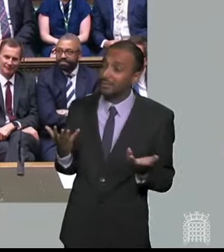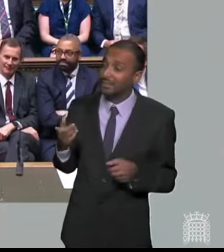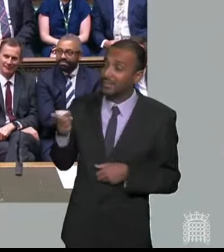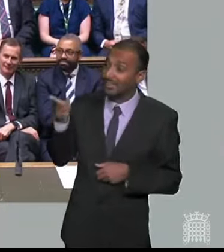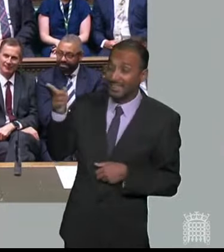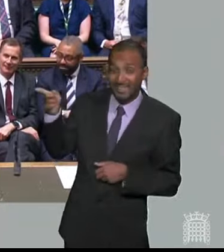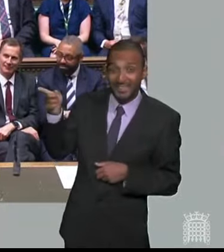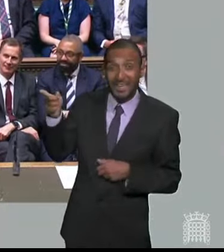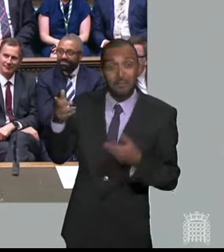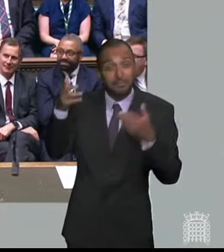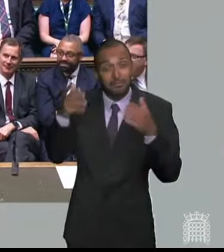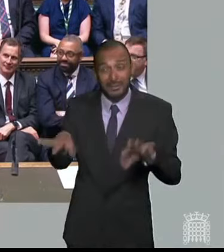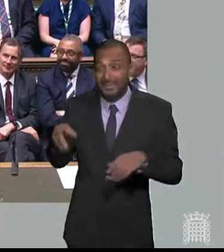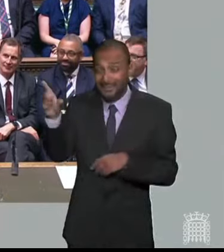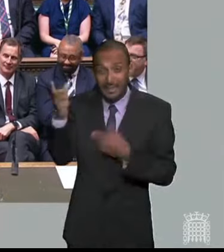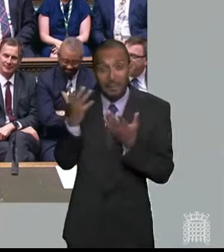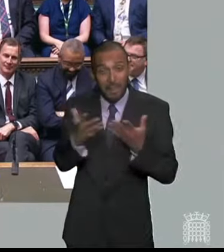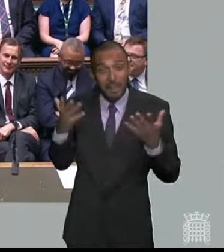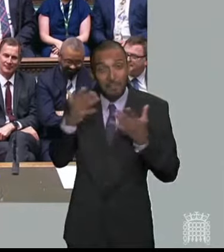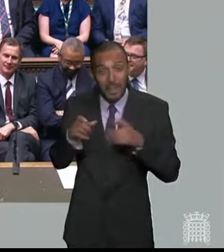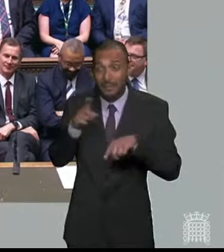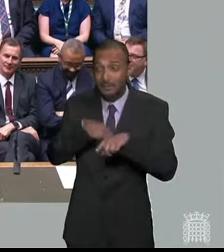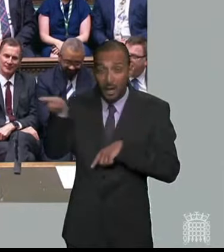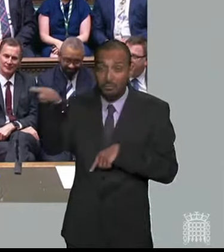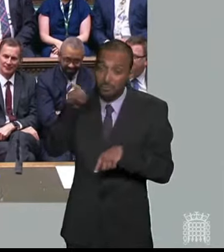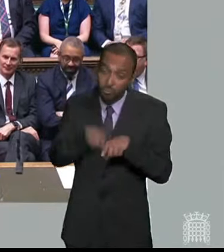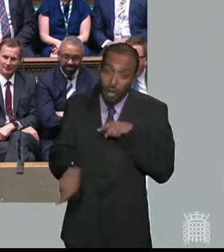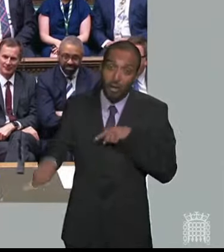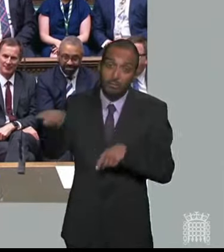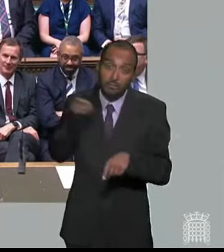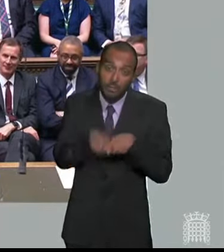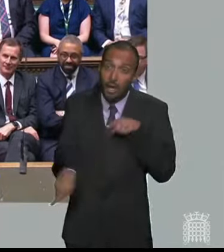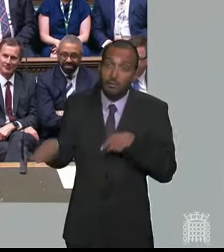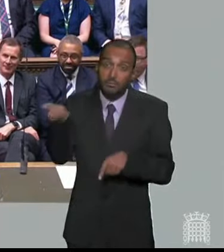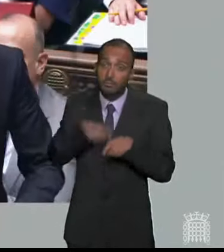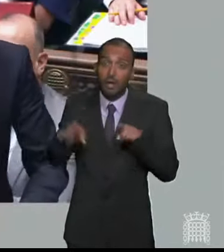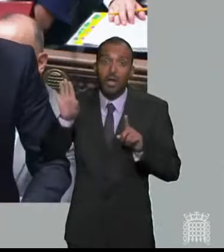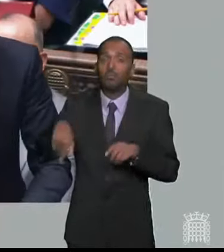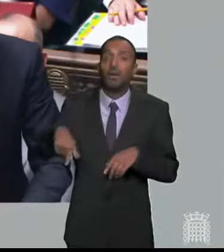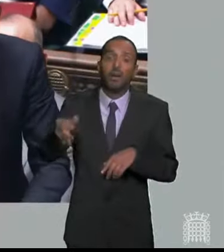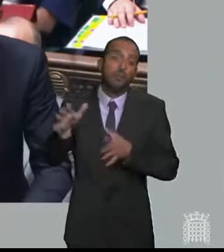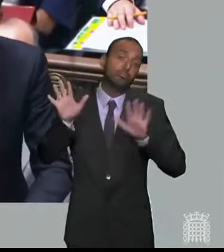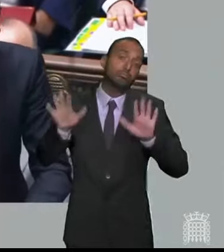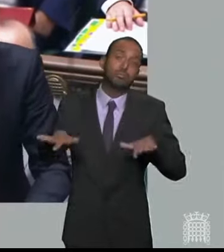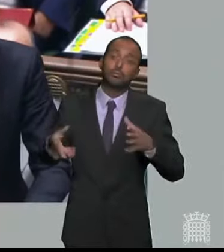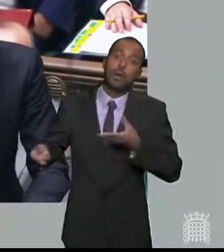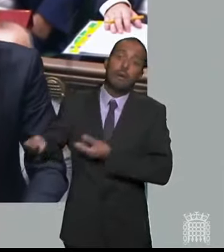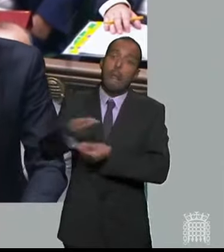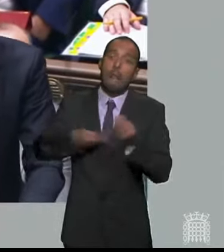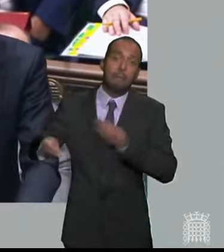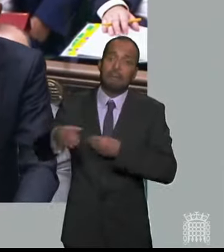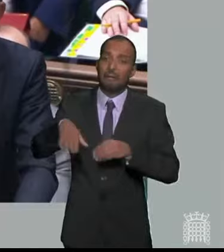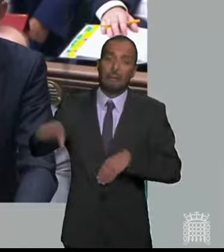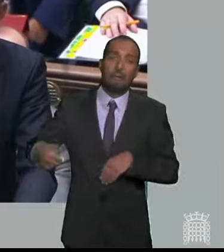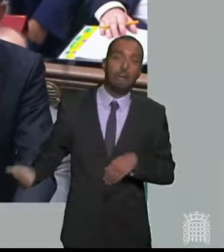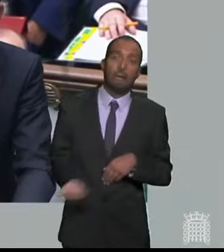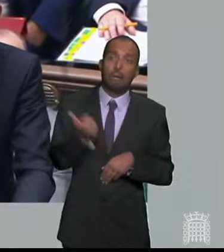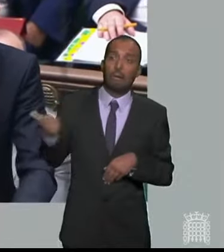He tried time and time again to talk down the British economy, but people weren't listening,